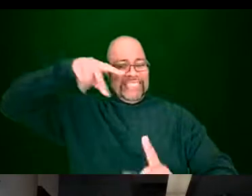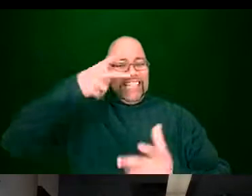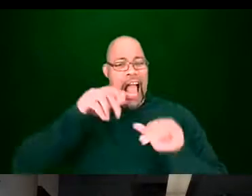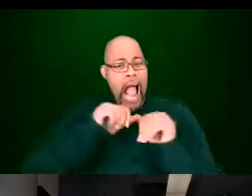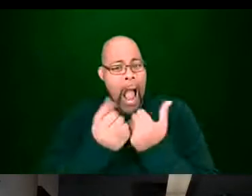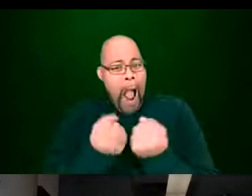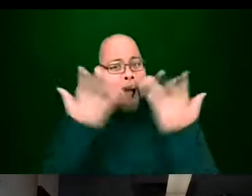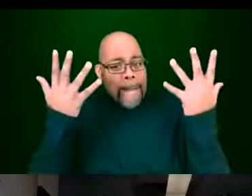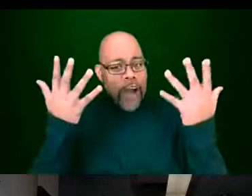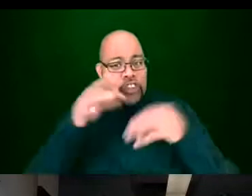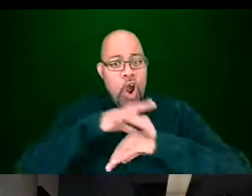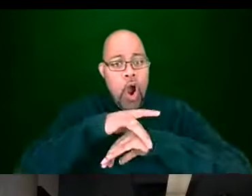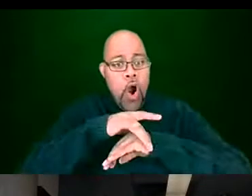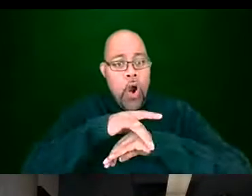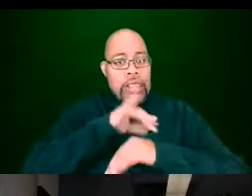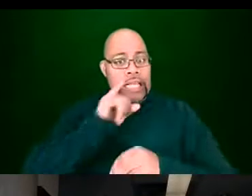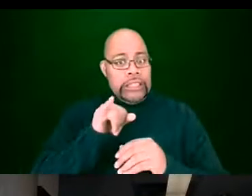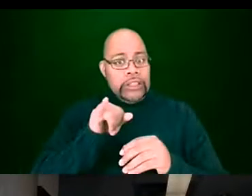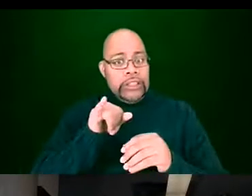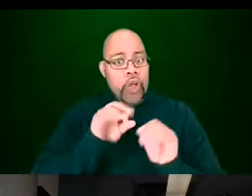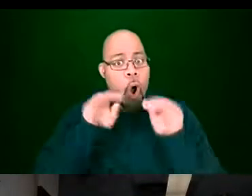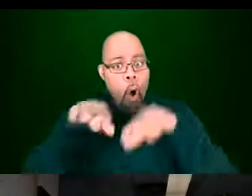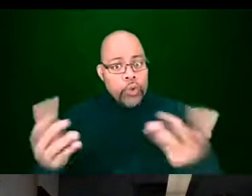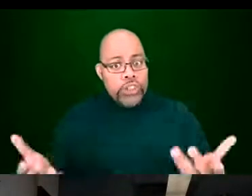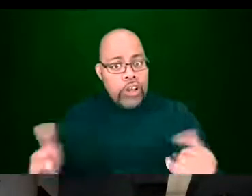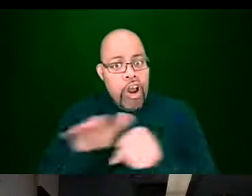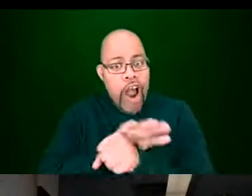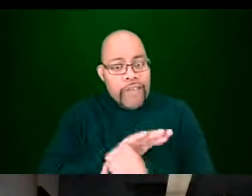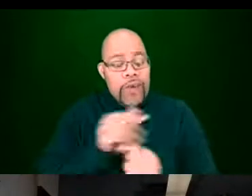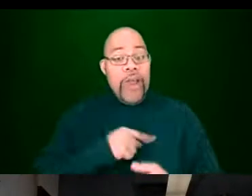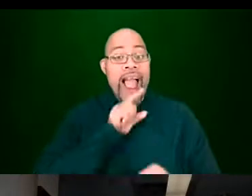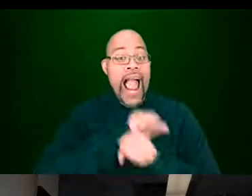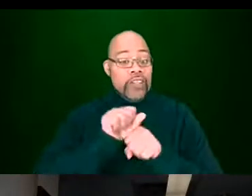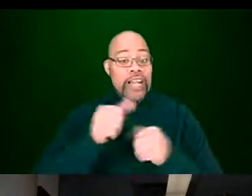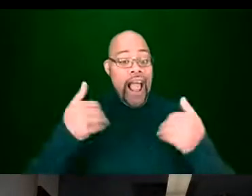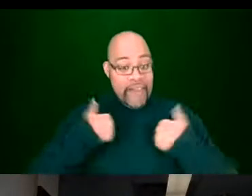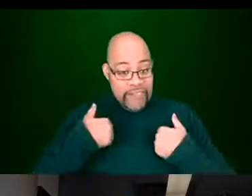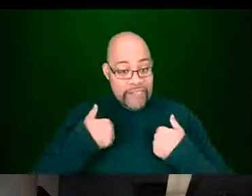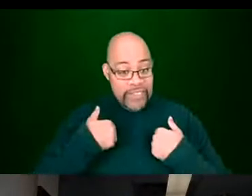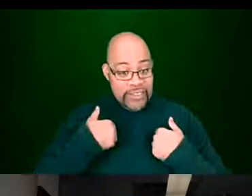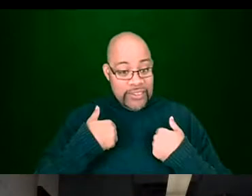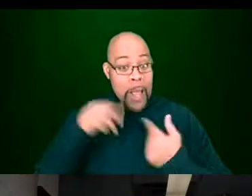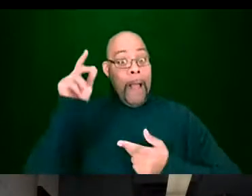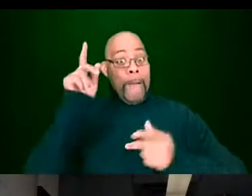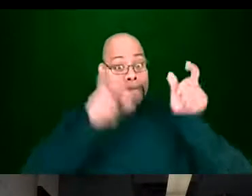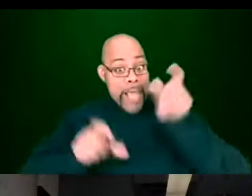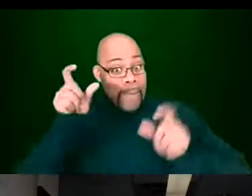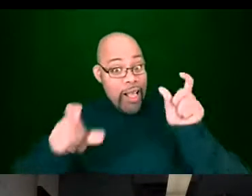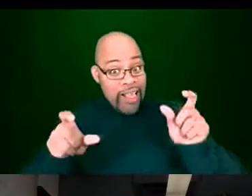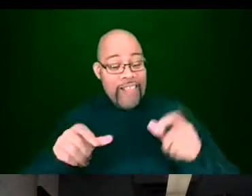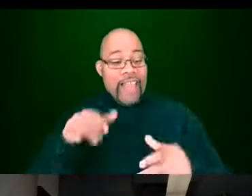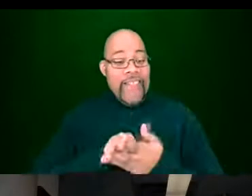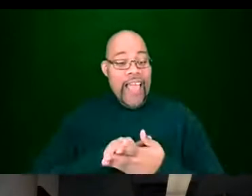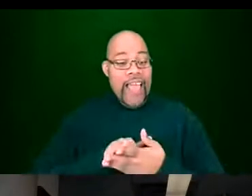how much of Earth is the ocean? And we actually have people that